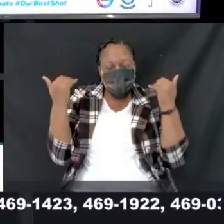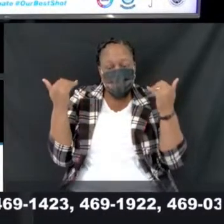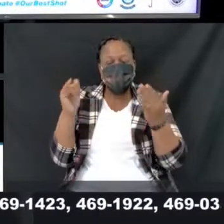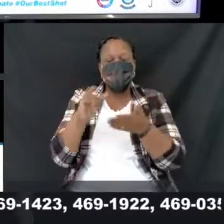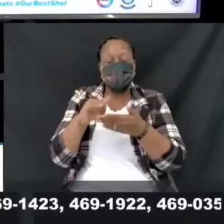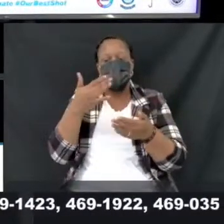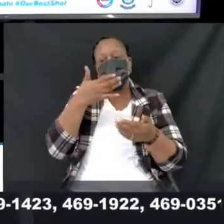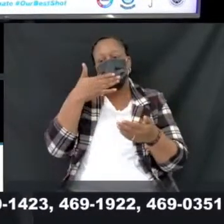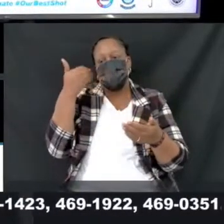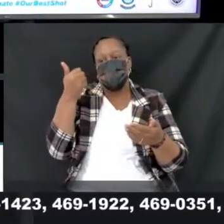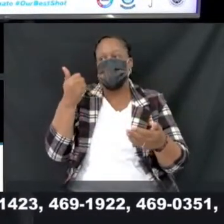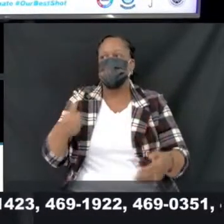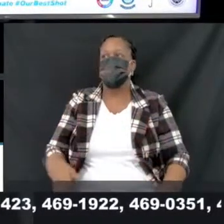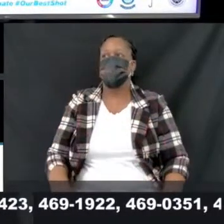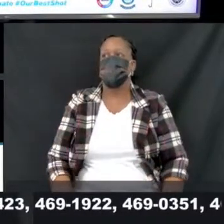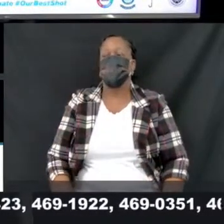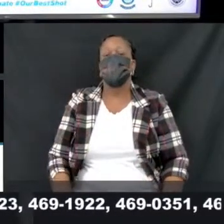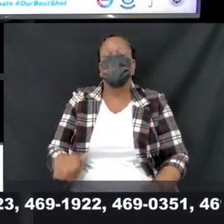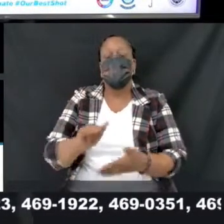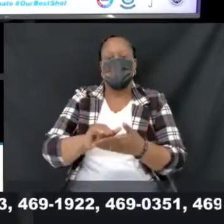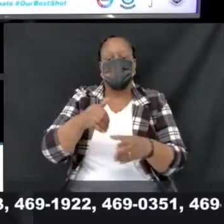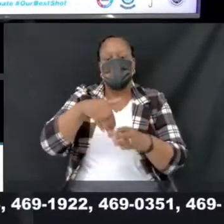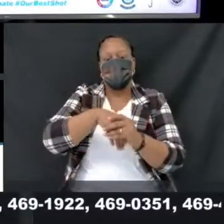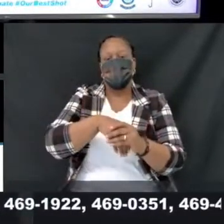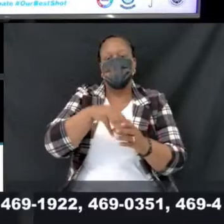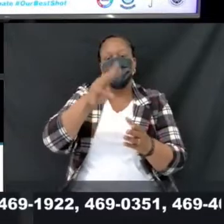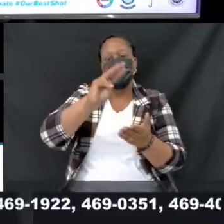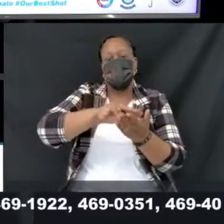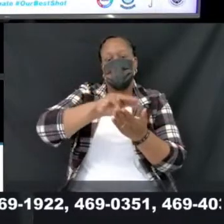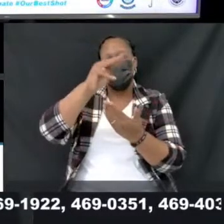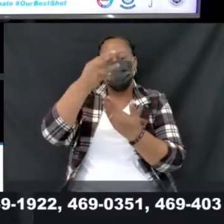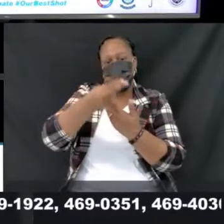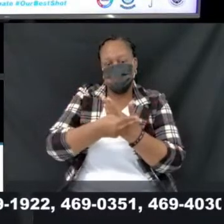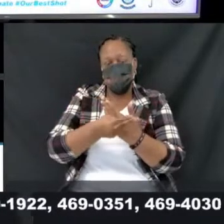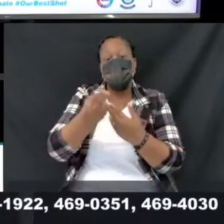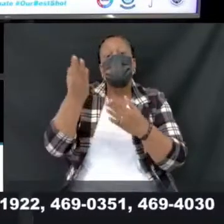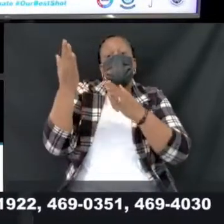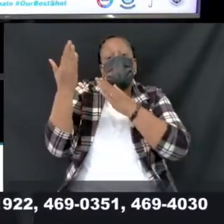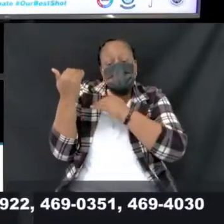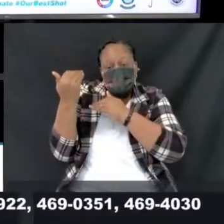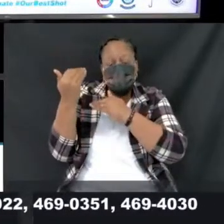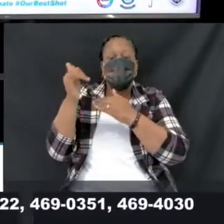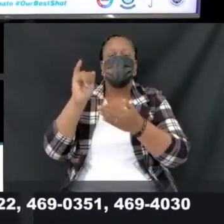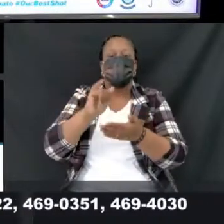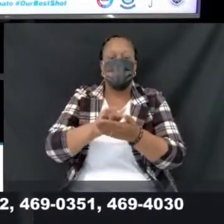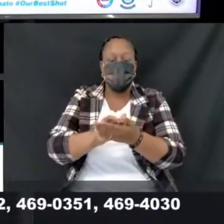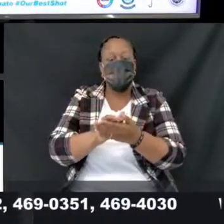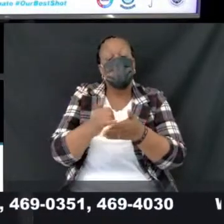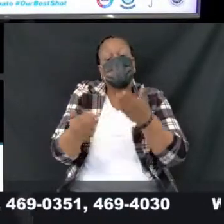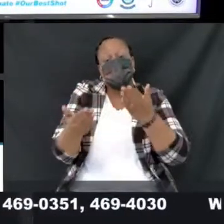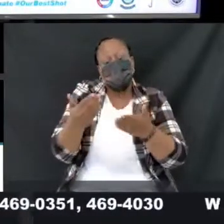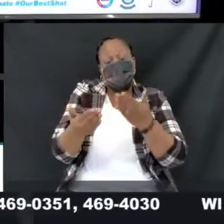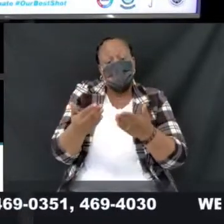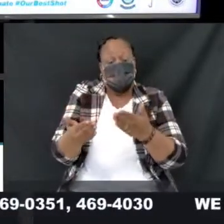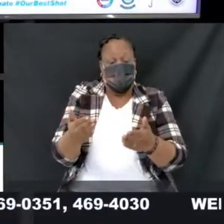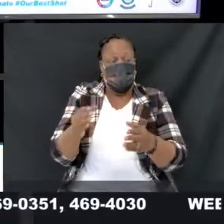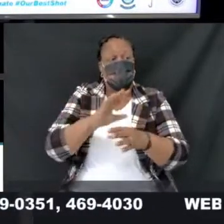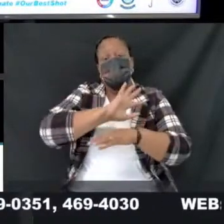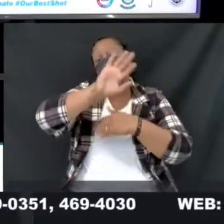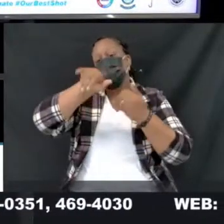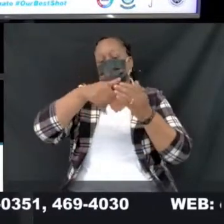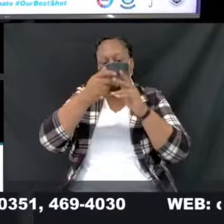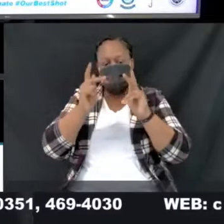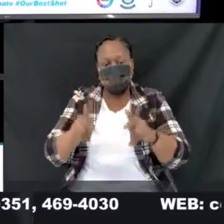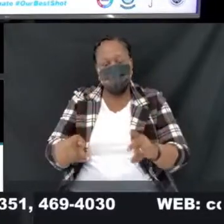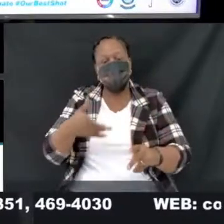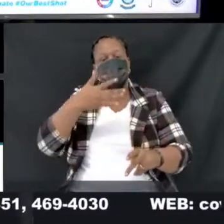pandemic in March, that we will finally all be relieved of the stranglehold that the virus has had on every